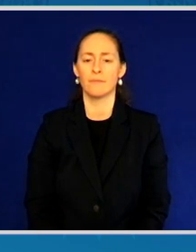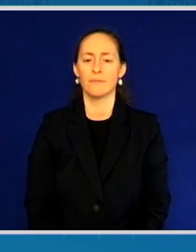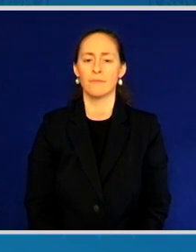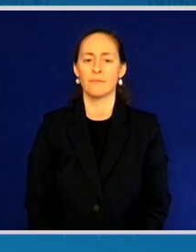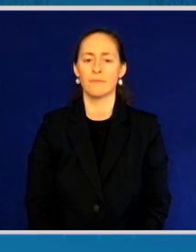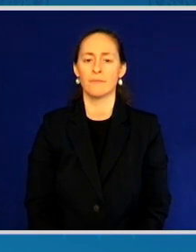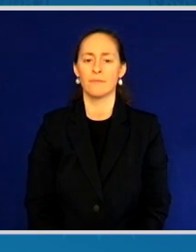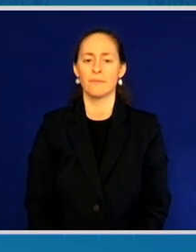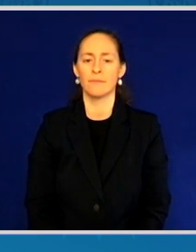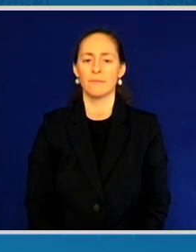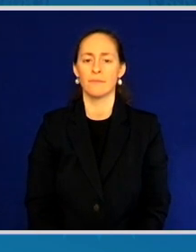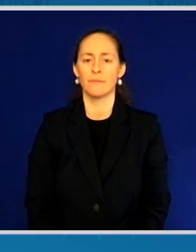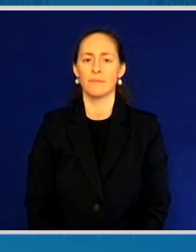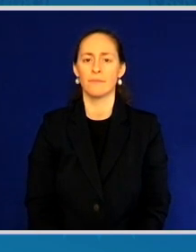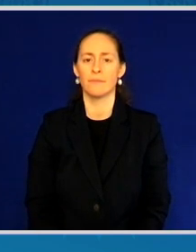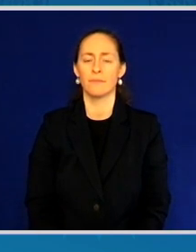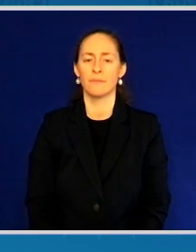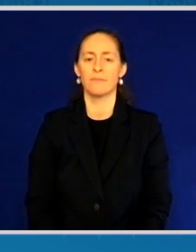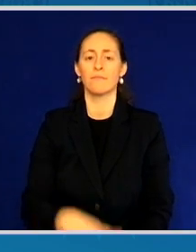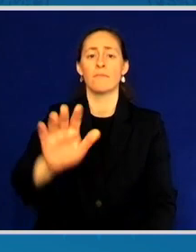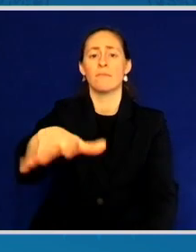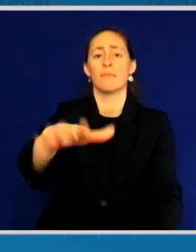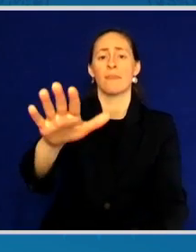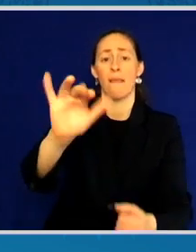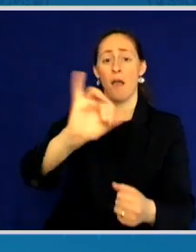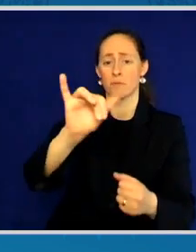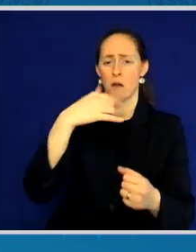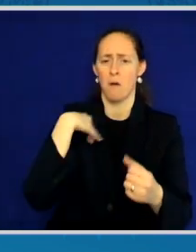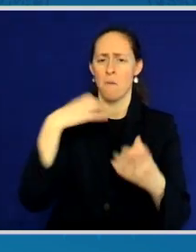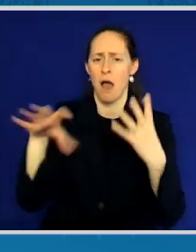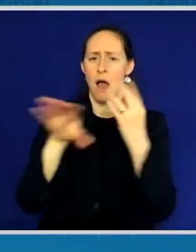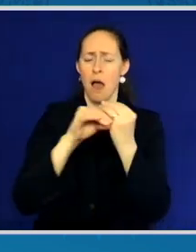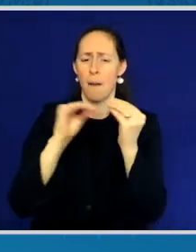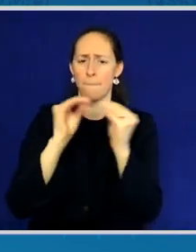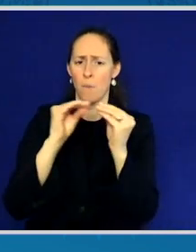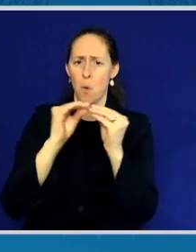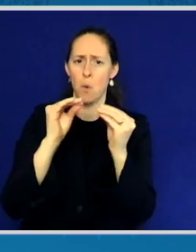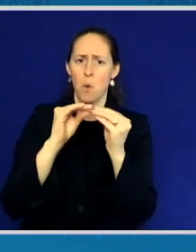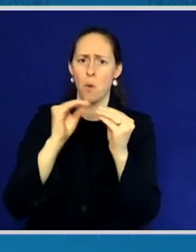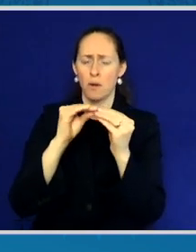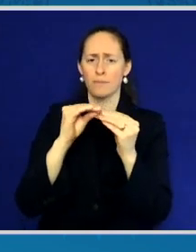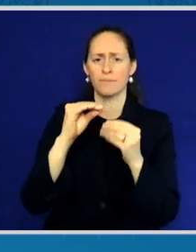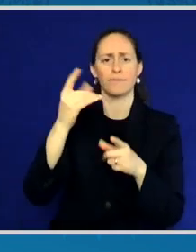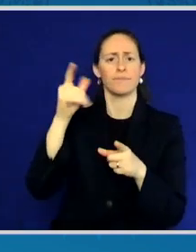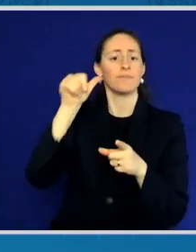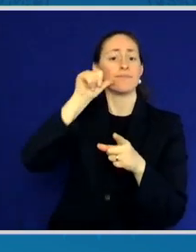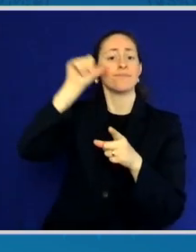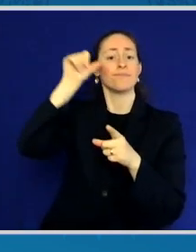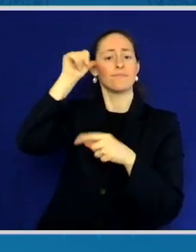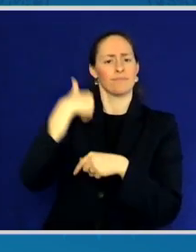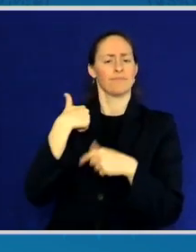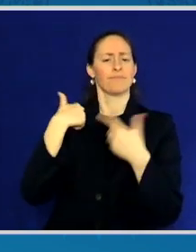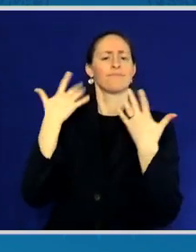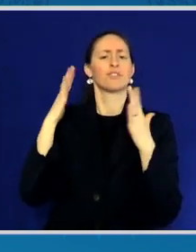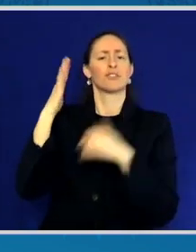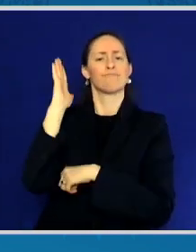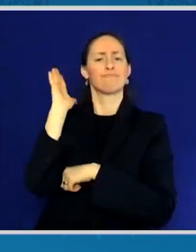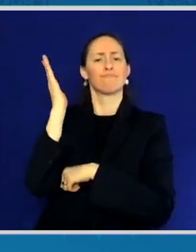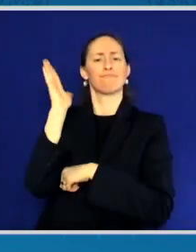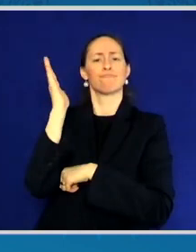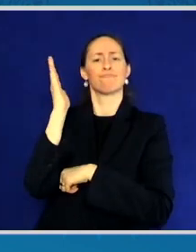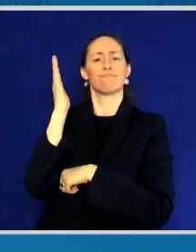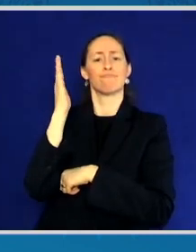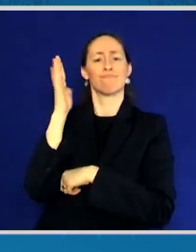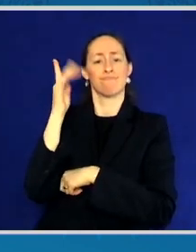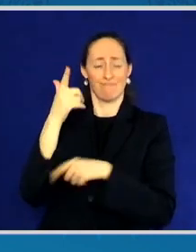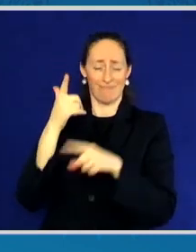Extension of this conversation, frankly. I gave a speech yesterday talking about this. I was in, you will appreciate this, Chairman, I was with